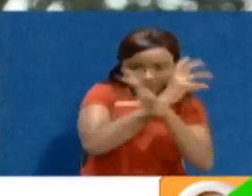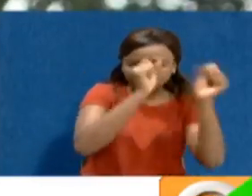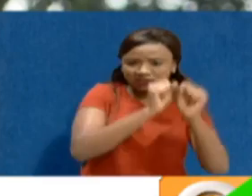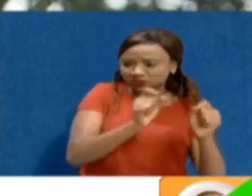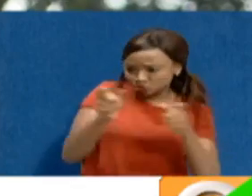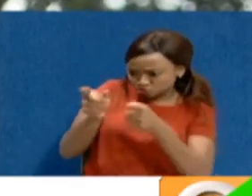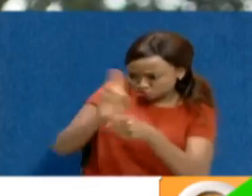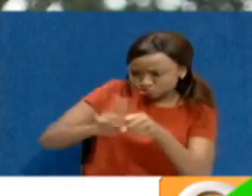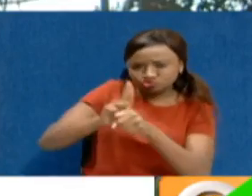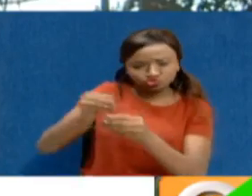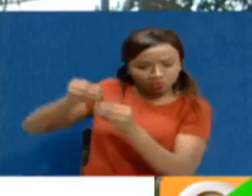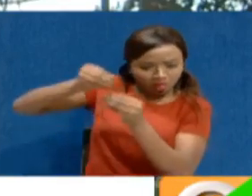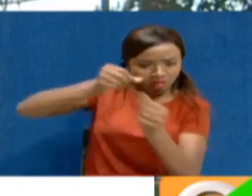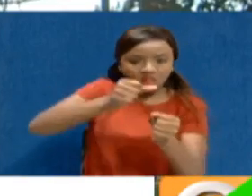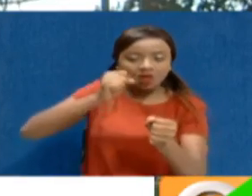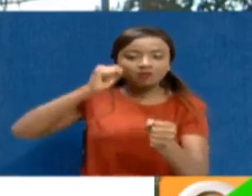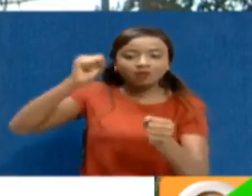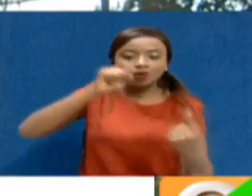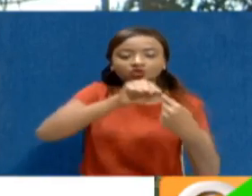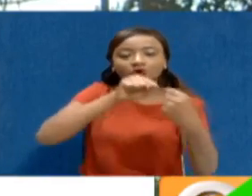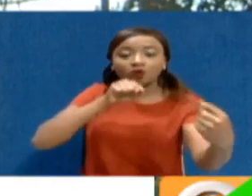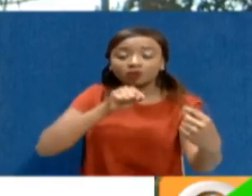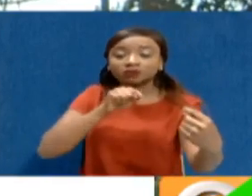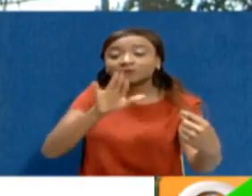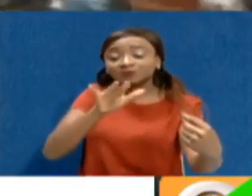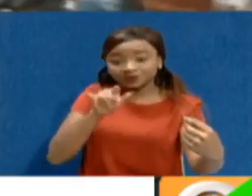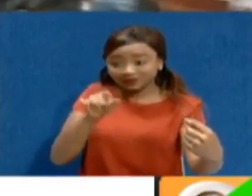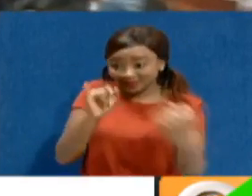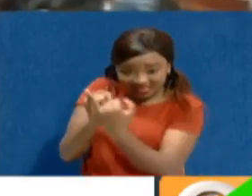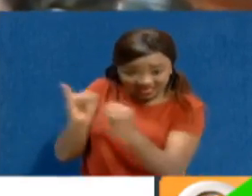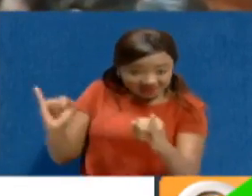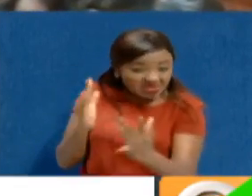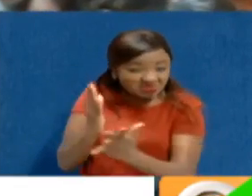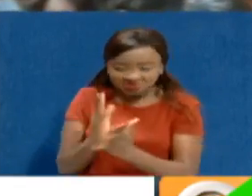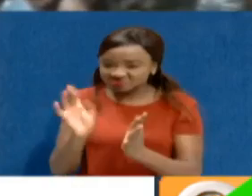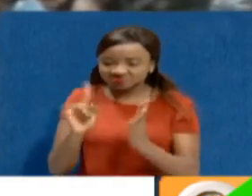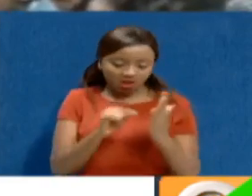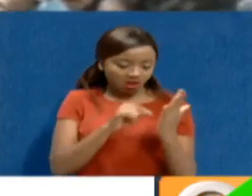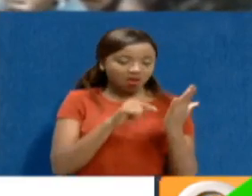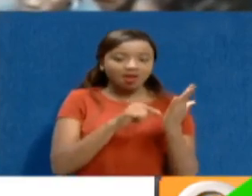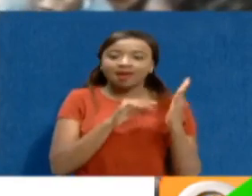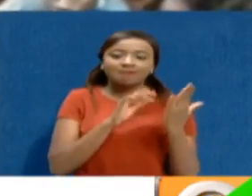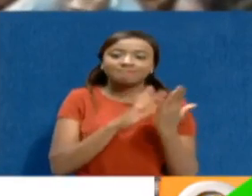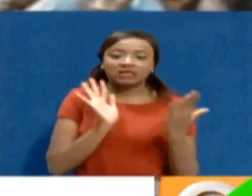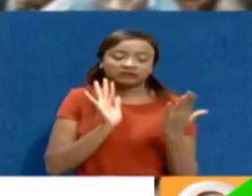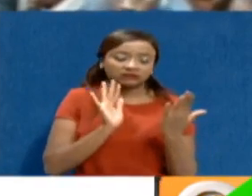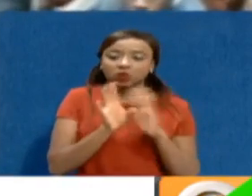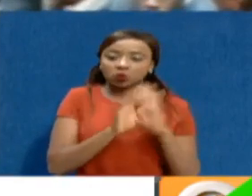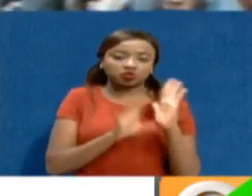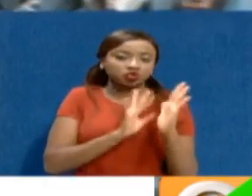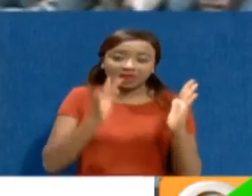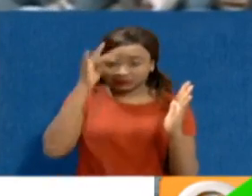on political opponents. Independent only in theory. The courts would sit at night or even on weekends to